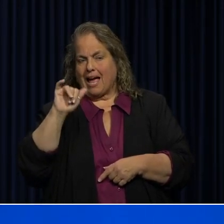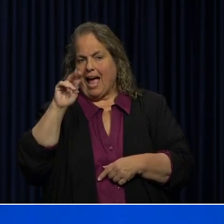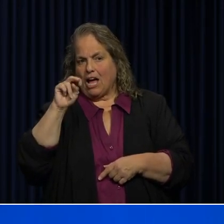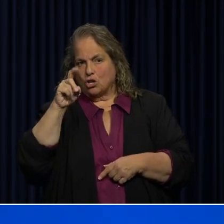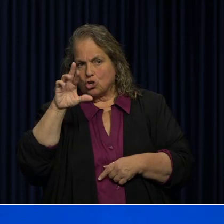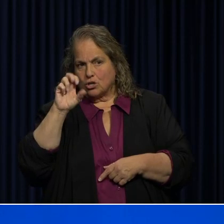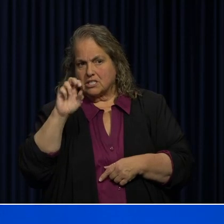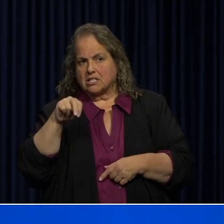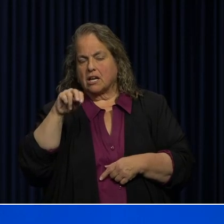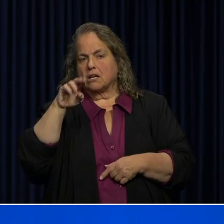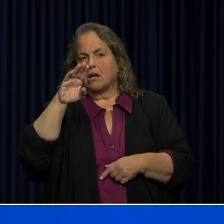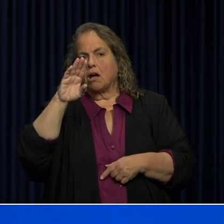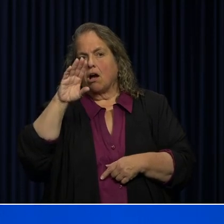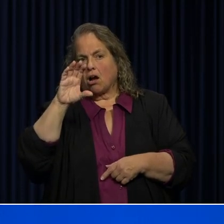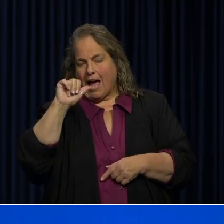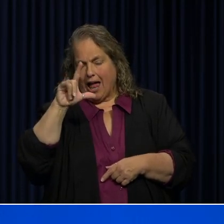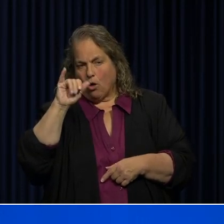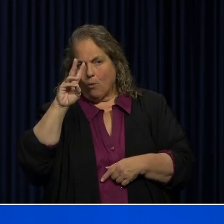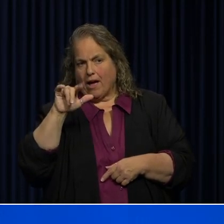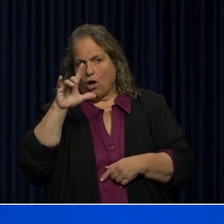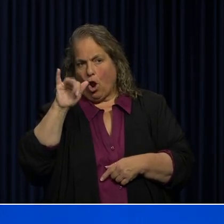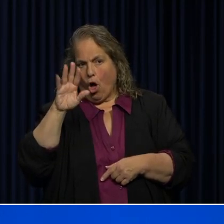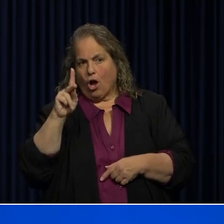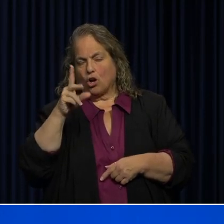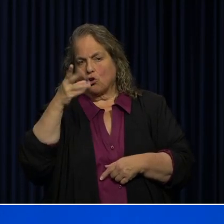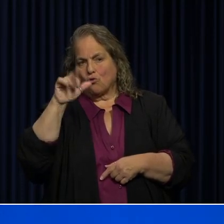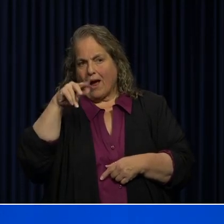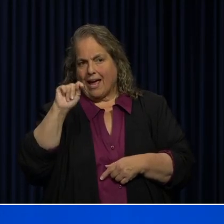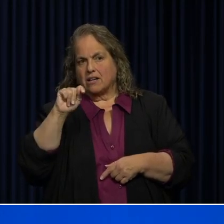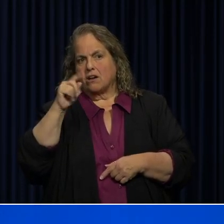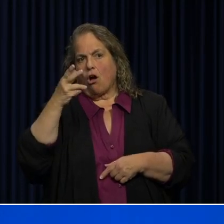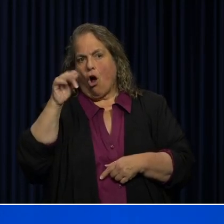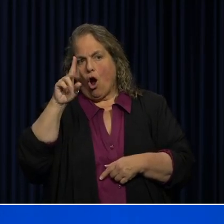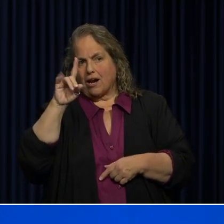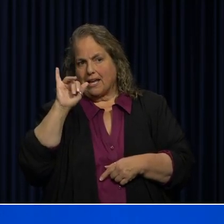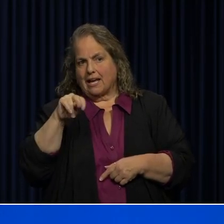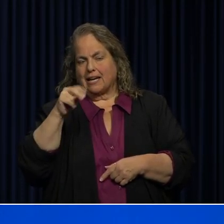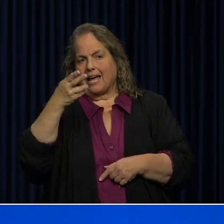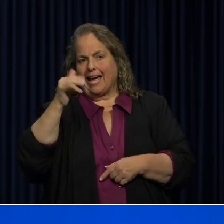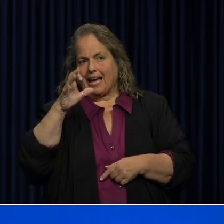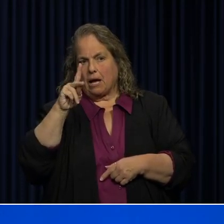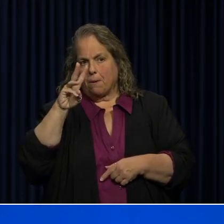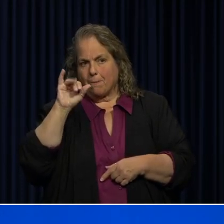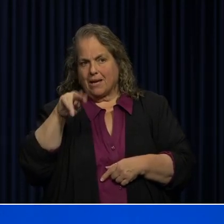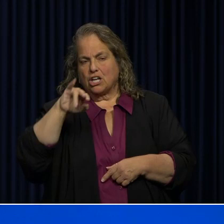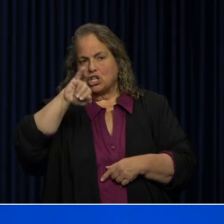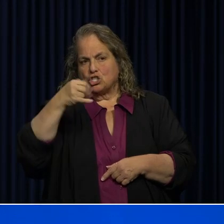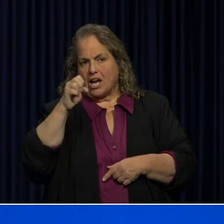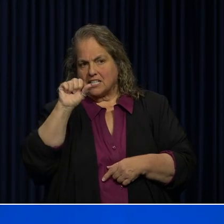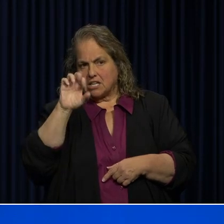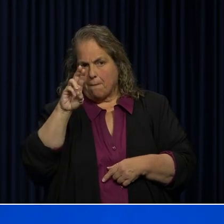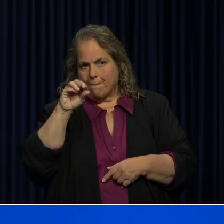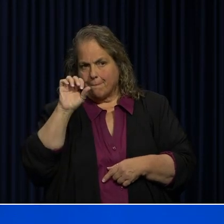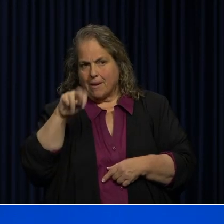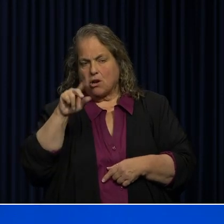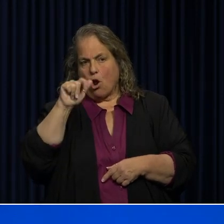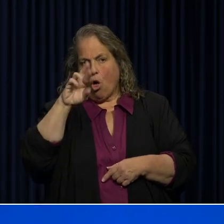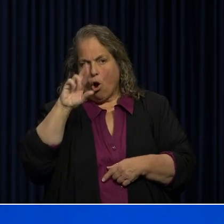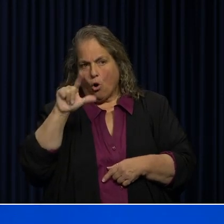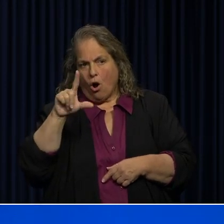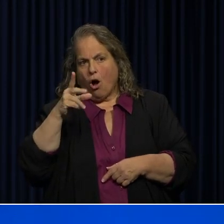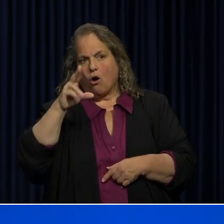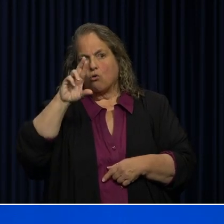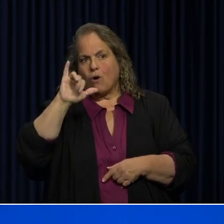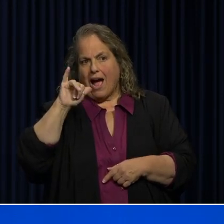Barron, Caldwell, Callaway, Clark, Grant, Hardin, Hickman, Jessamine, Laurel, Lyon, Martin,